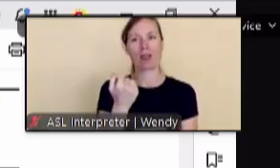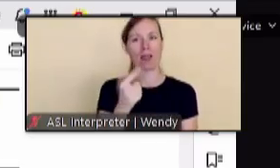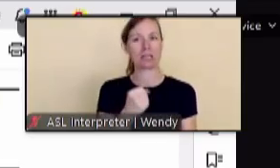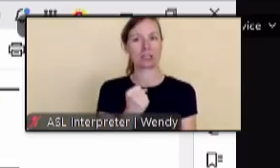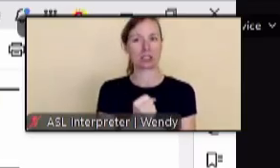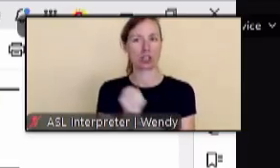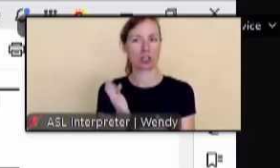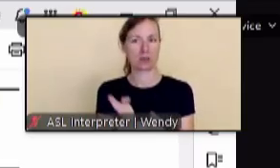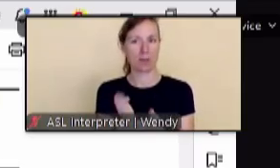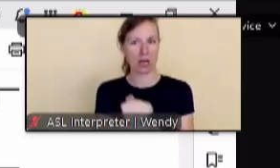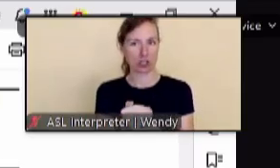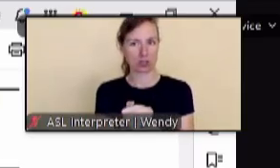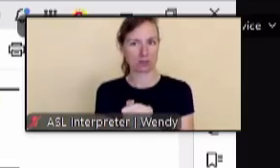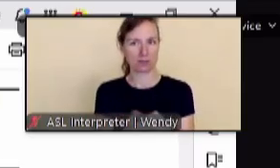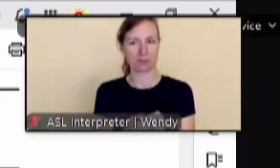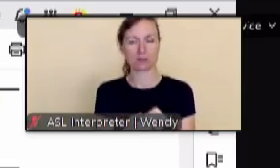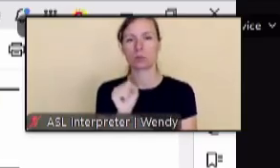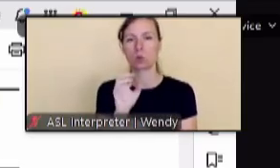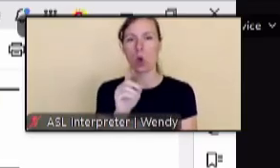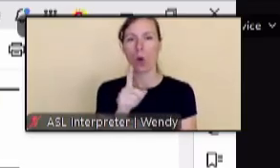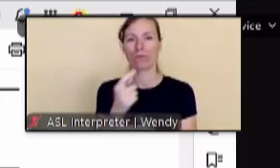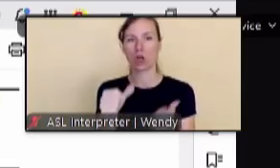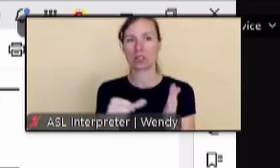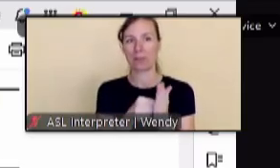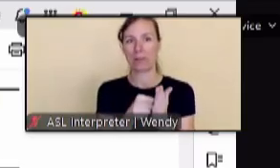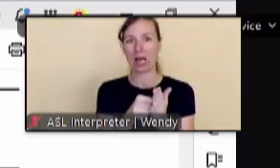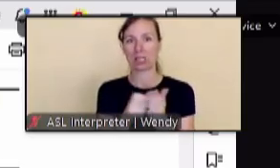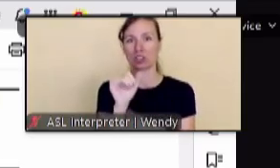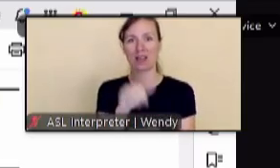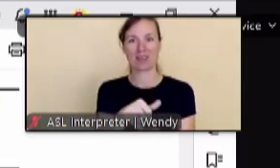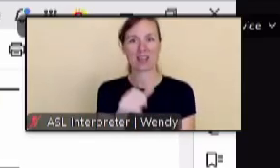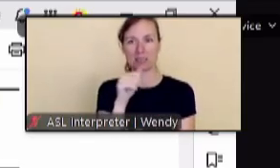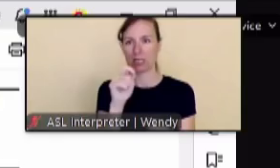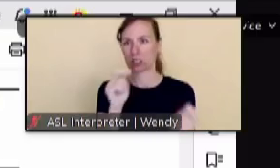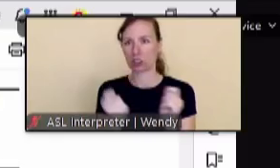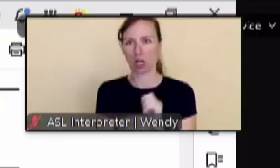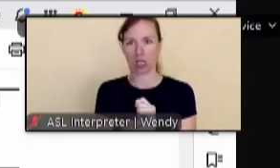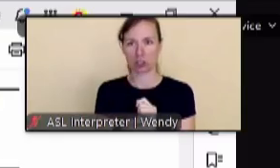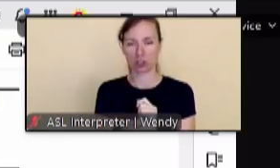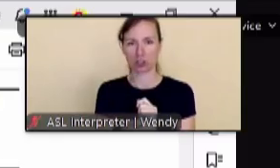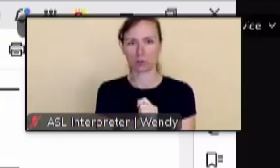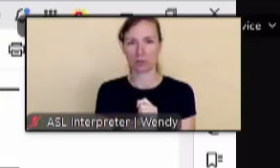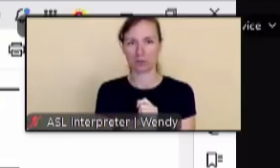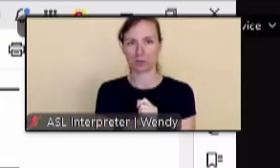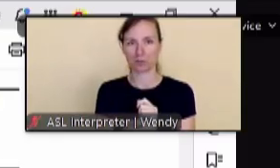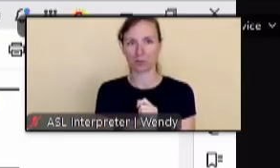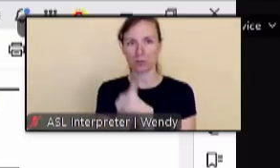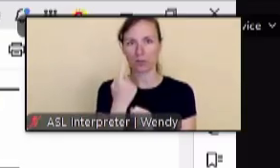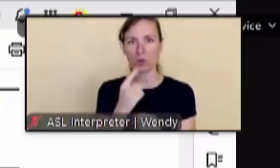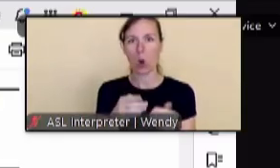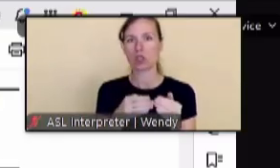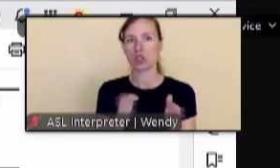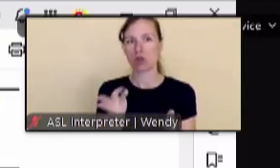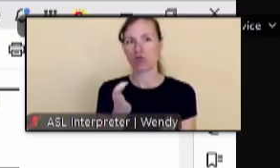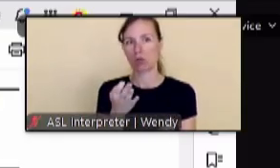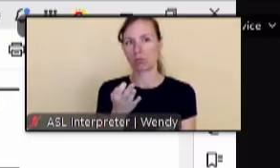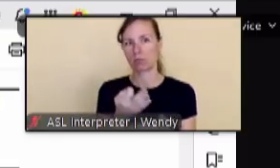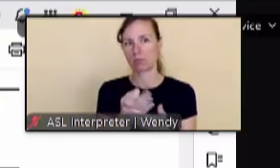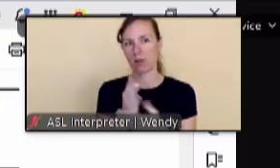So so on the first page, that really hasn't changed. And overall, for general fund monies, that